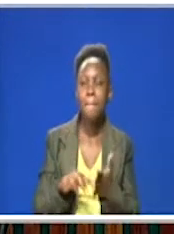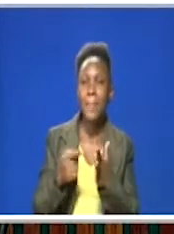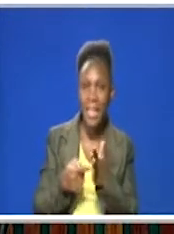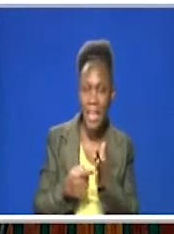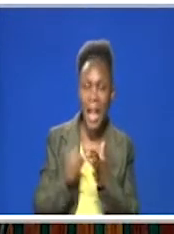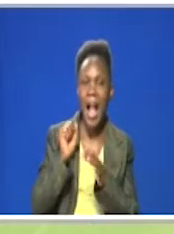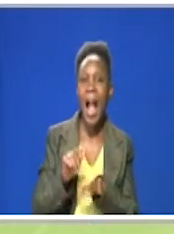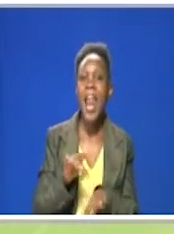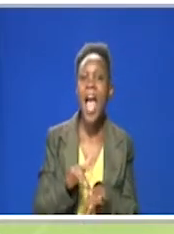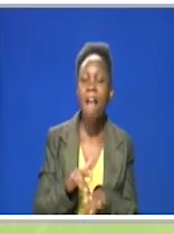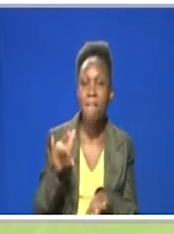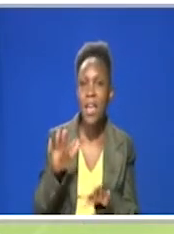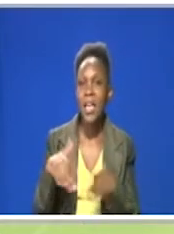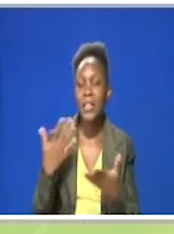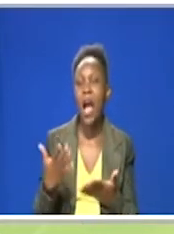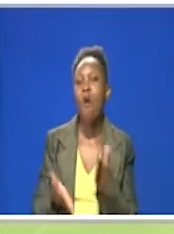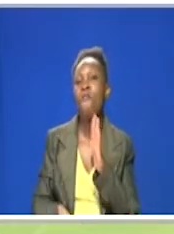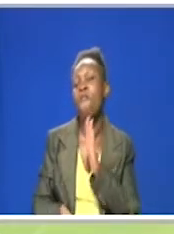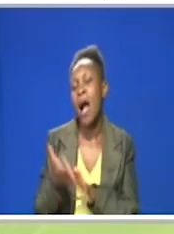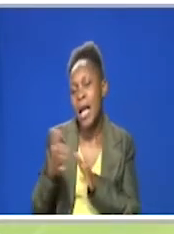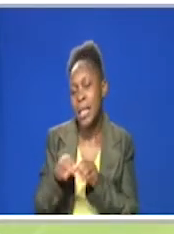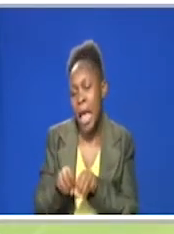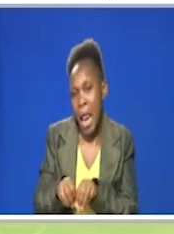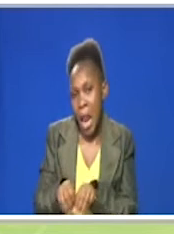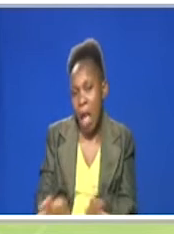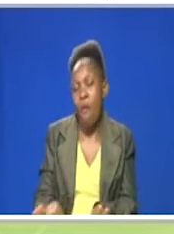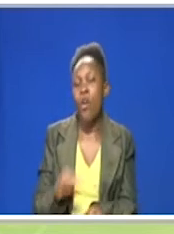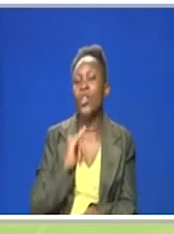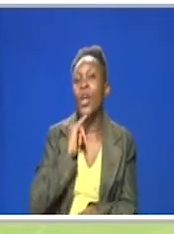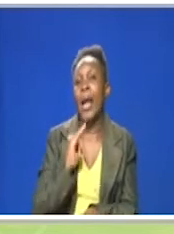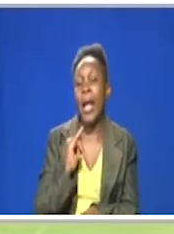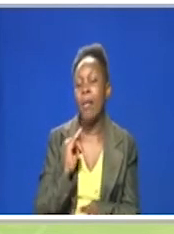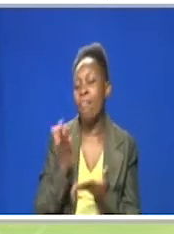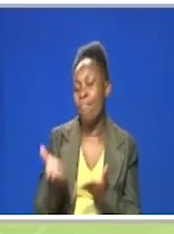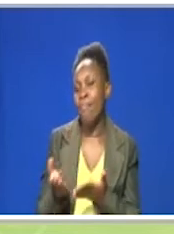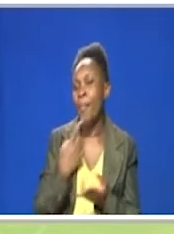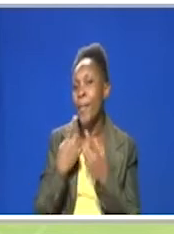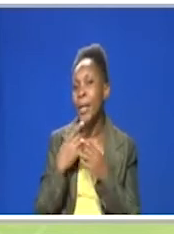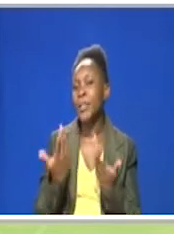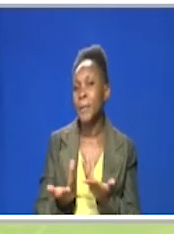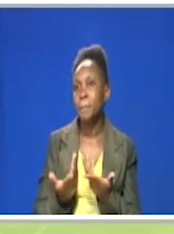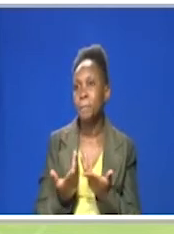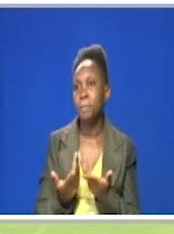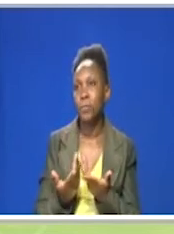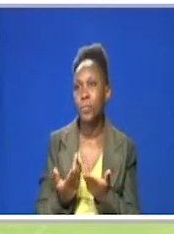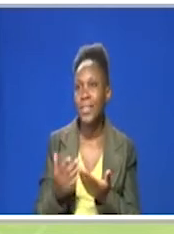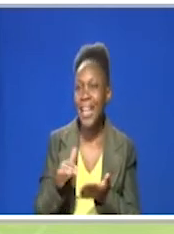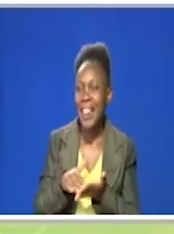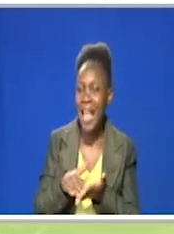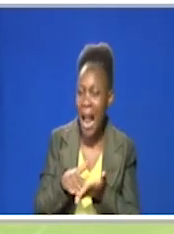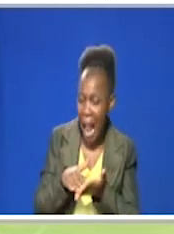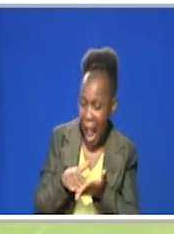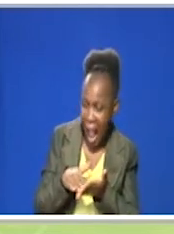affects the rate of division. So here we are saying that the greater the